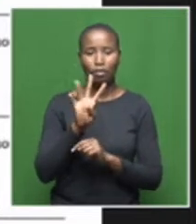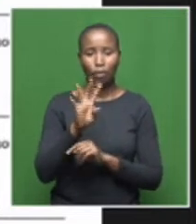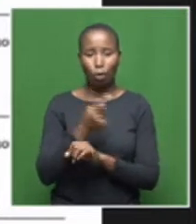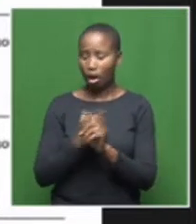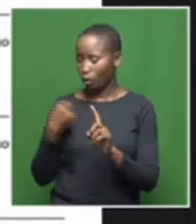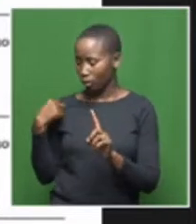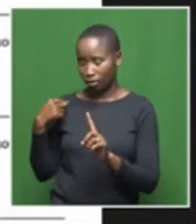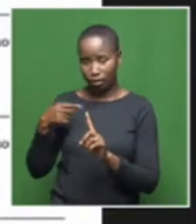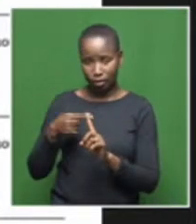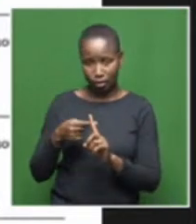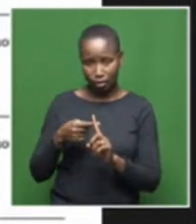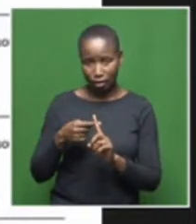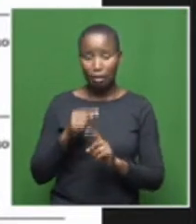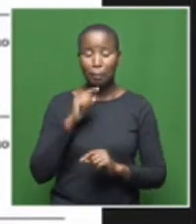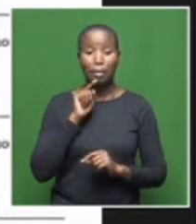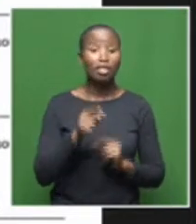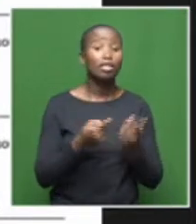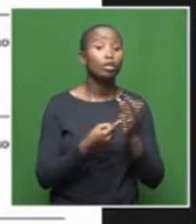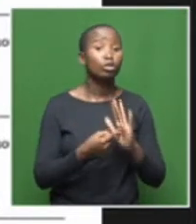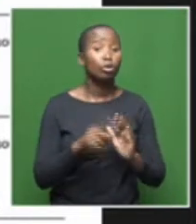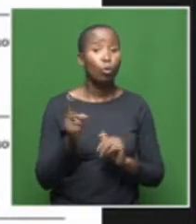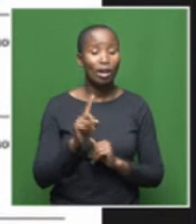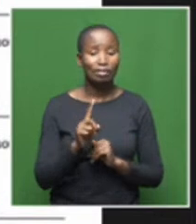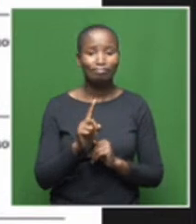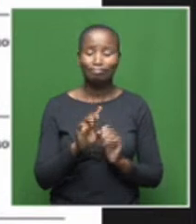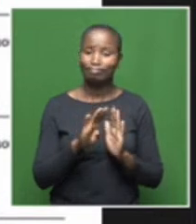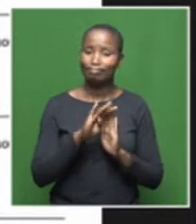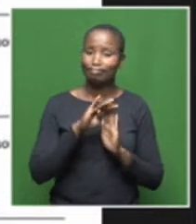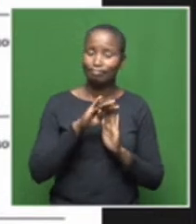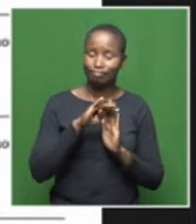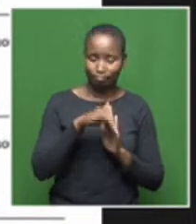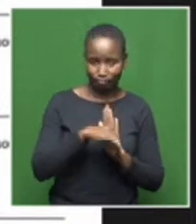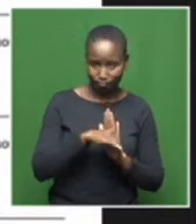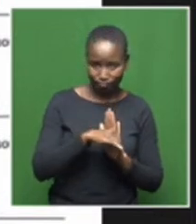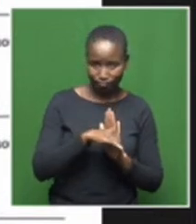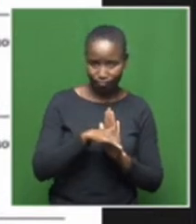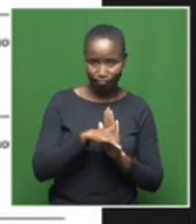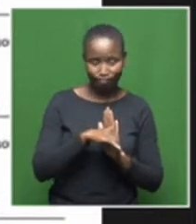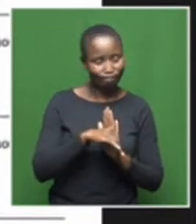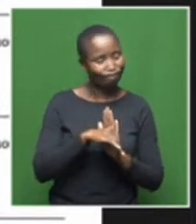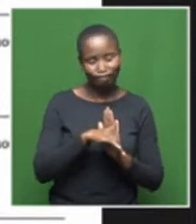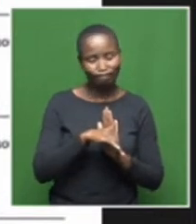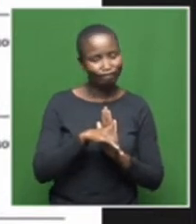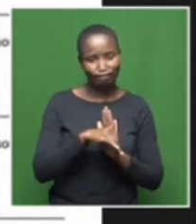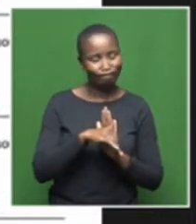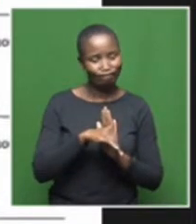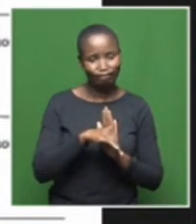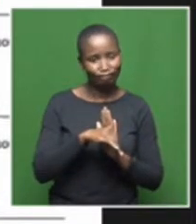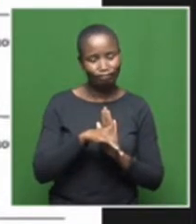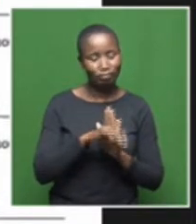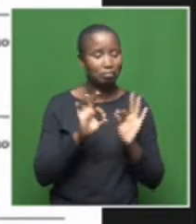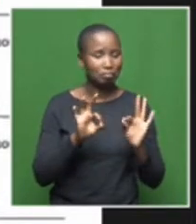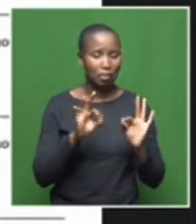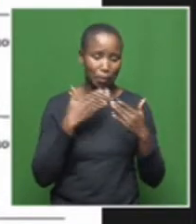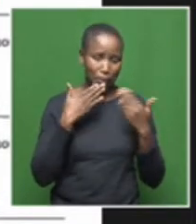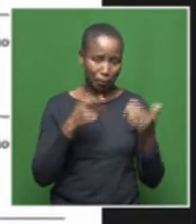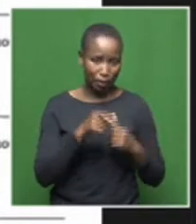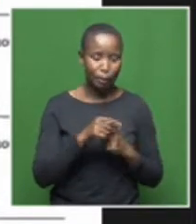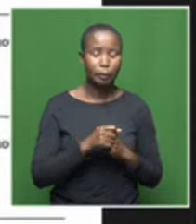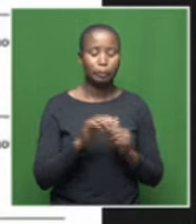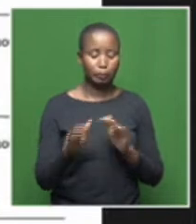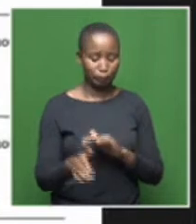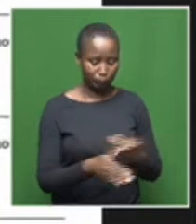which again shows that we're not declining at a rate at which we would have wished. In terms of